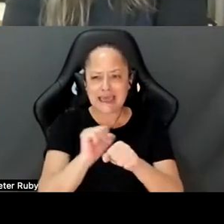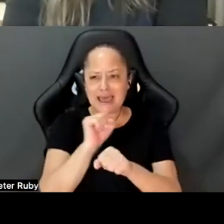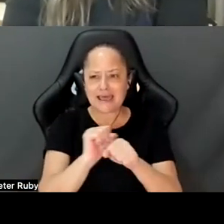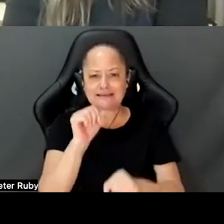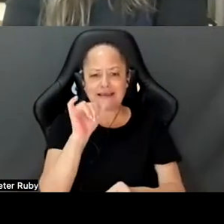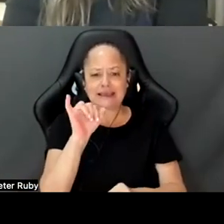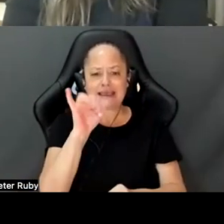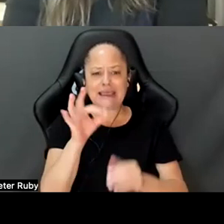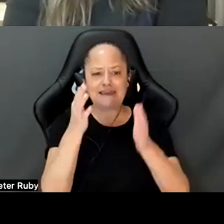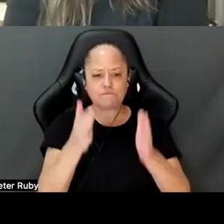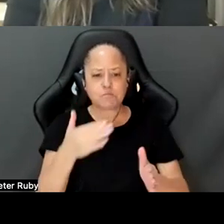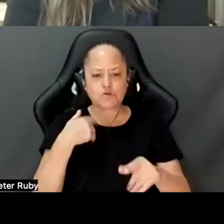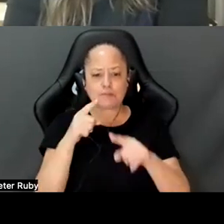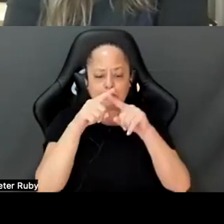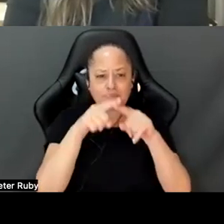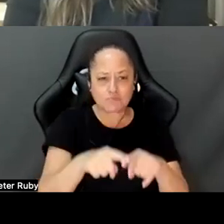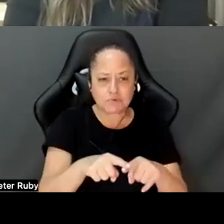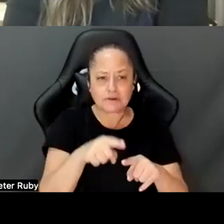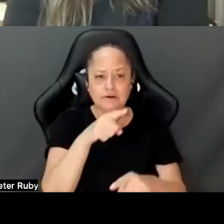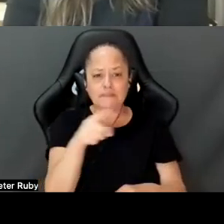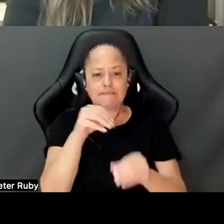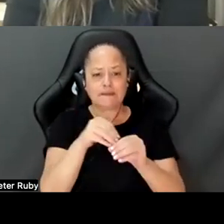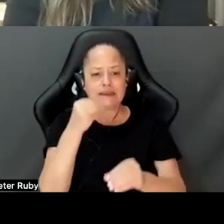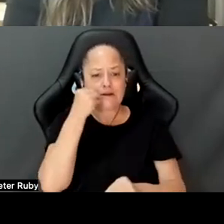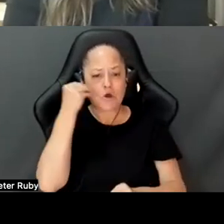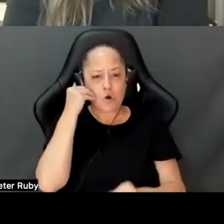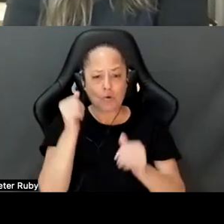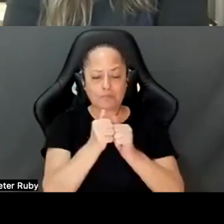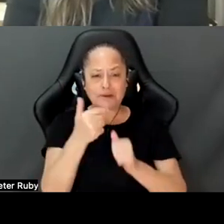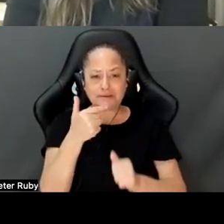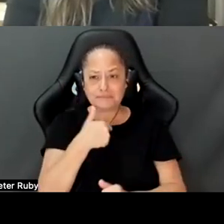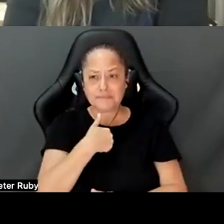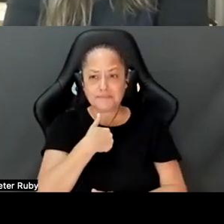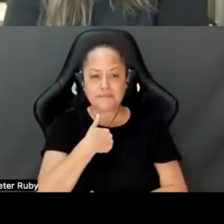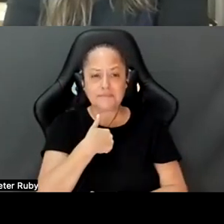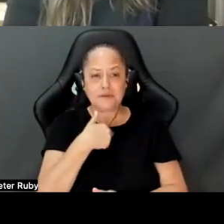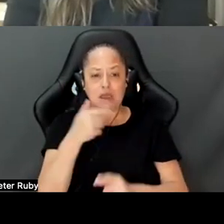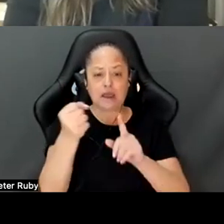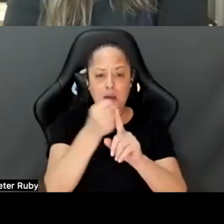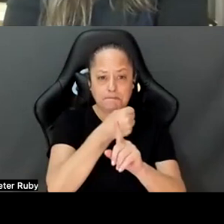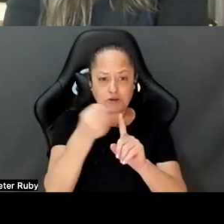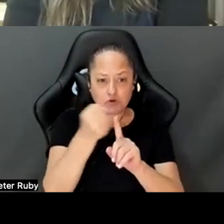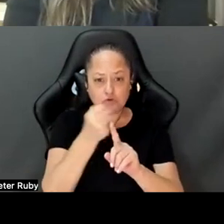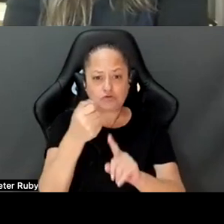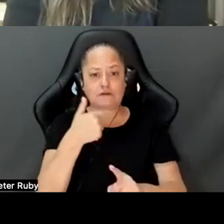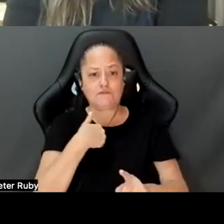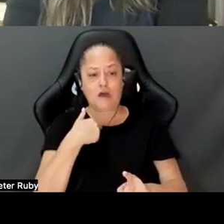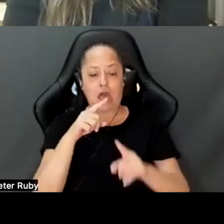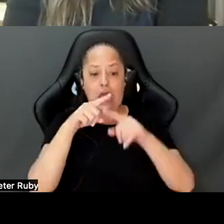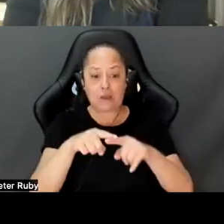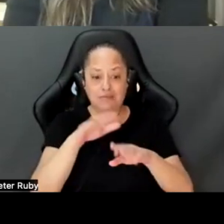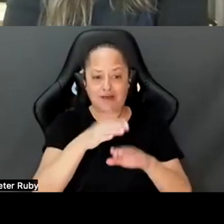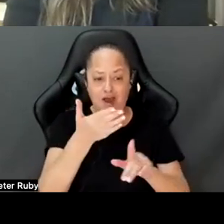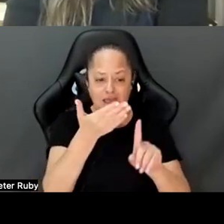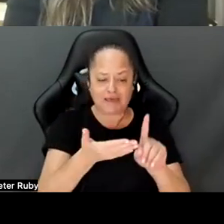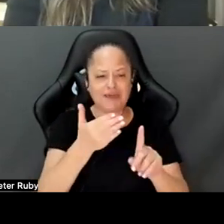the person that I'm relying on or who is in the home with me is, you know, is abusive and I'm relying on them, it's a